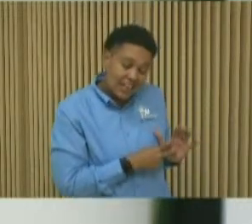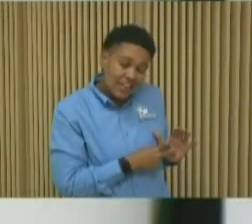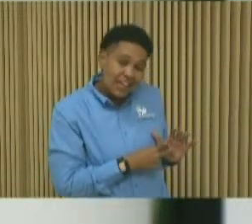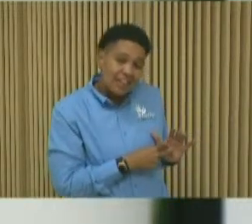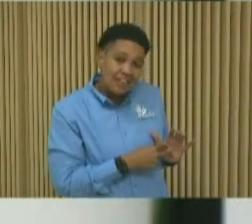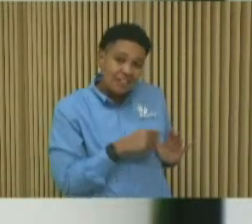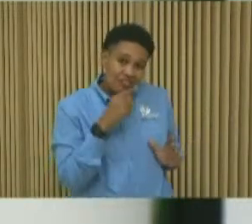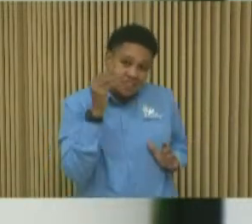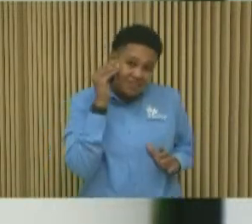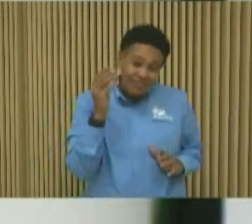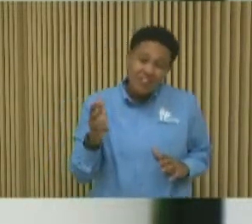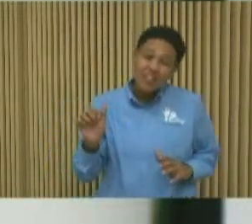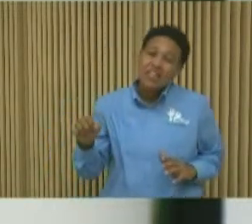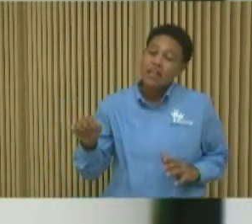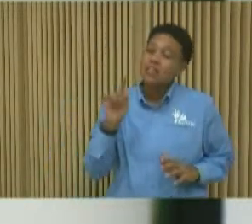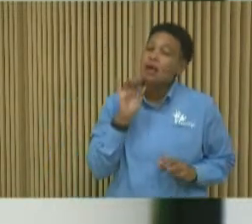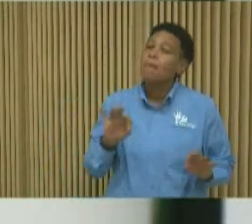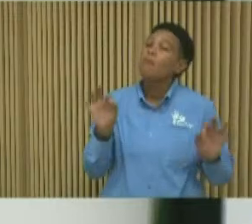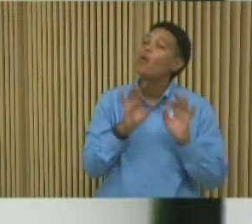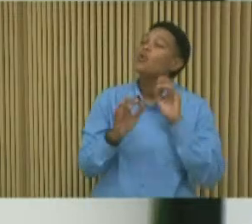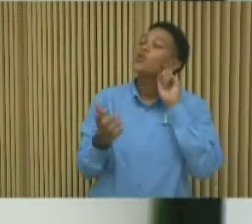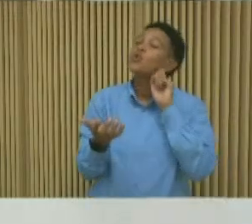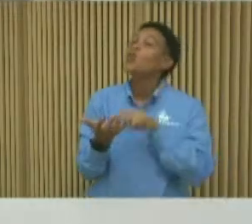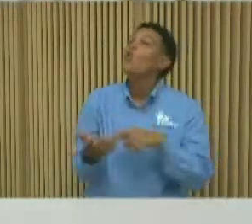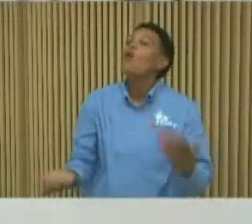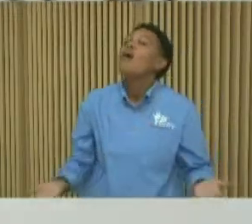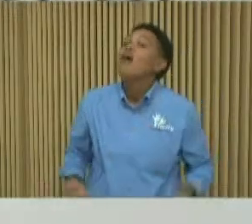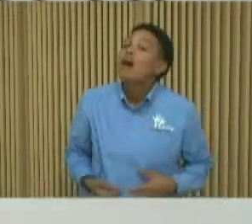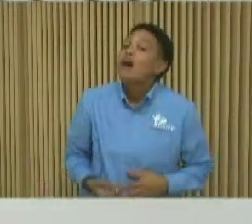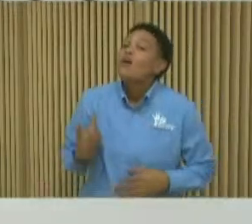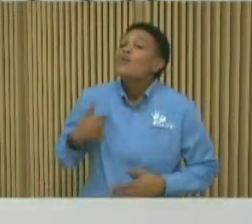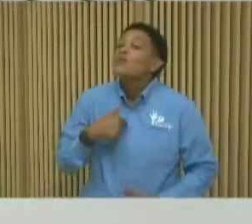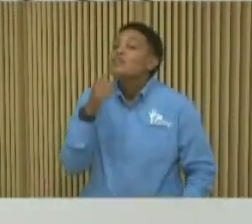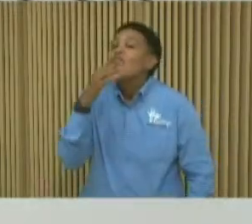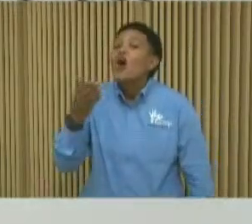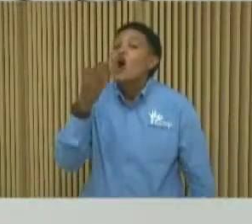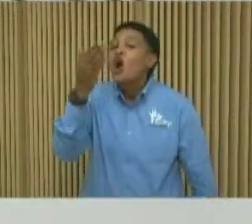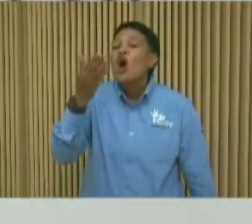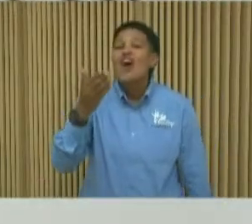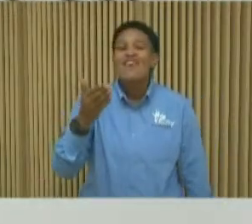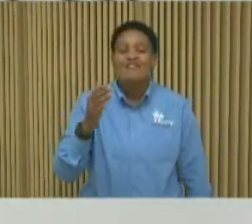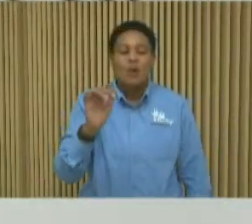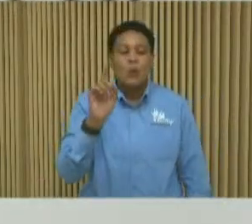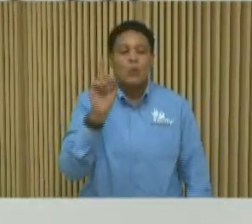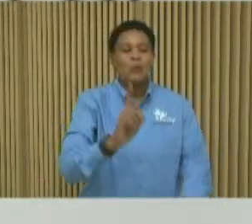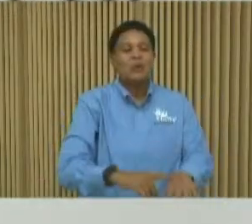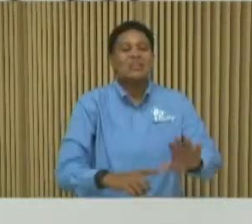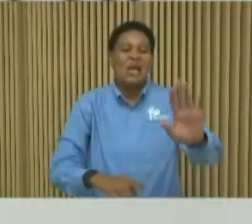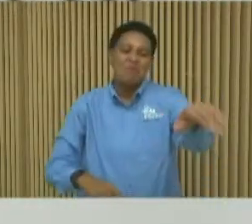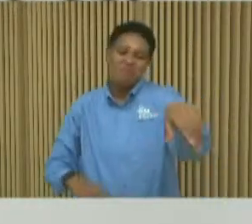is very important to note that we don't offer a touch and go